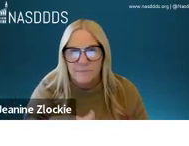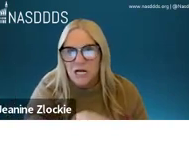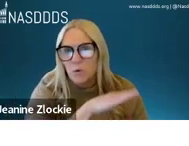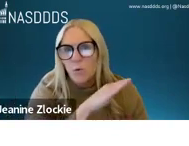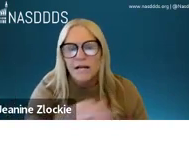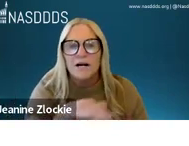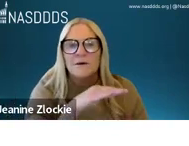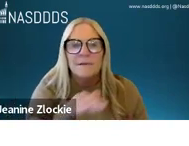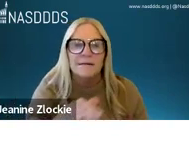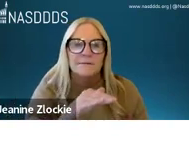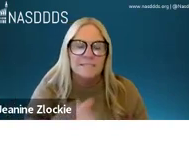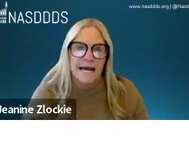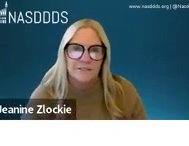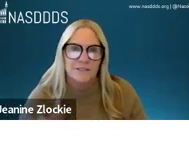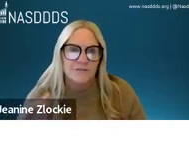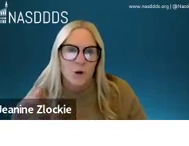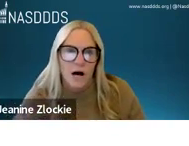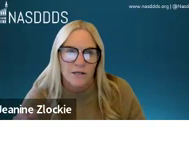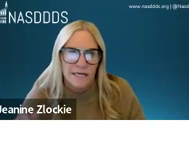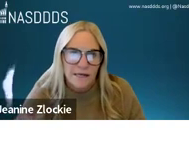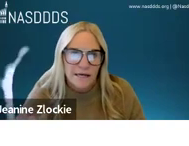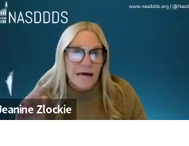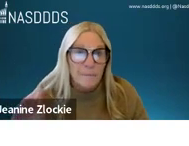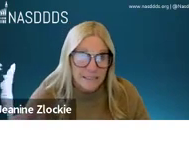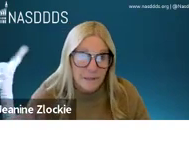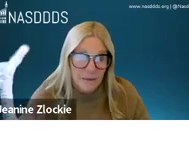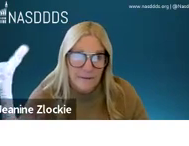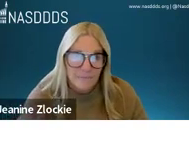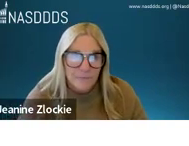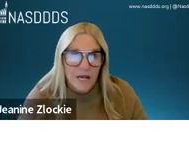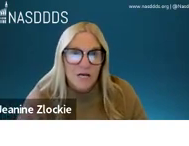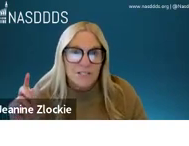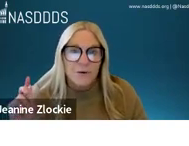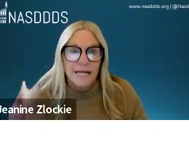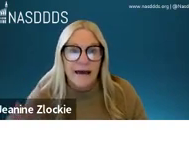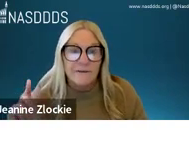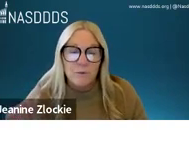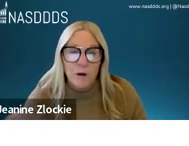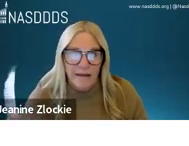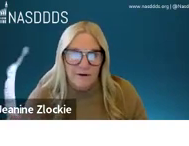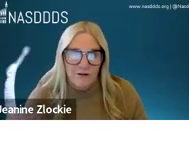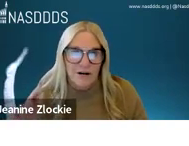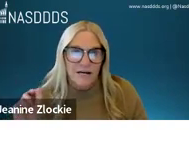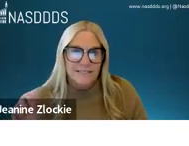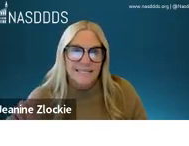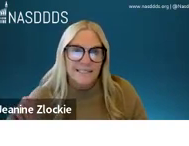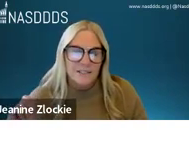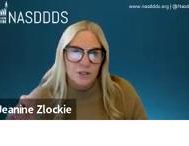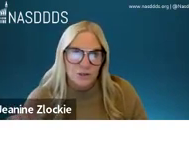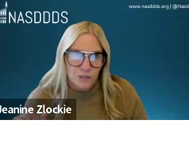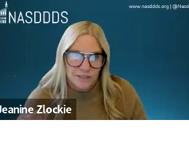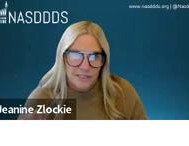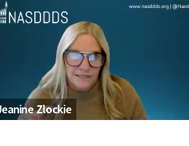quality. You know, what are the minimum standards for quality that must be met? So in every waiver, there are